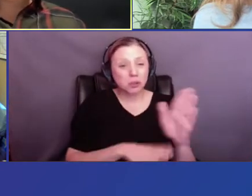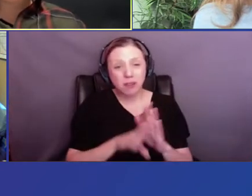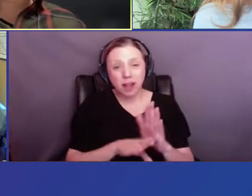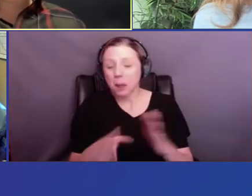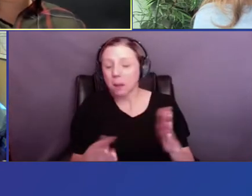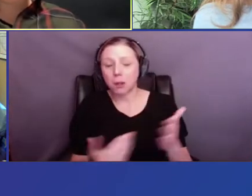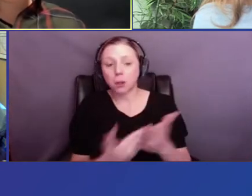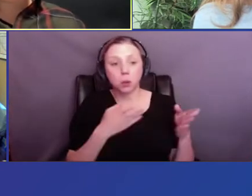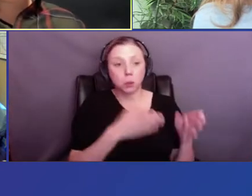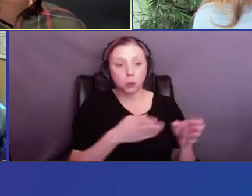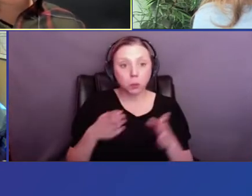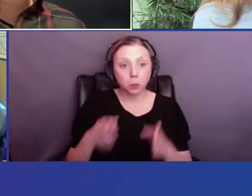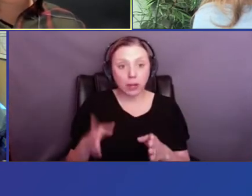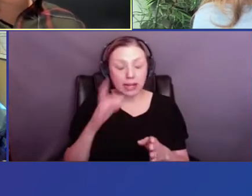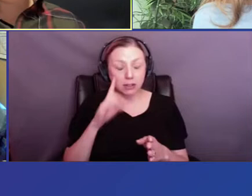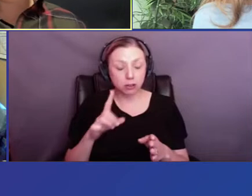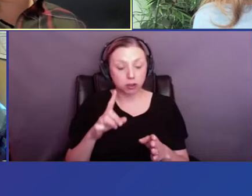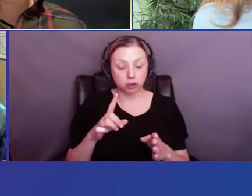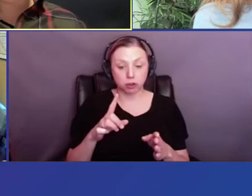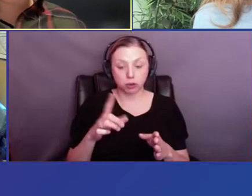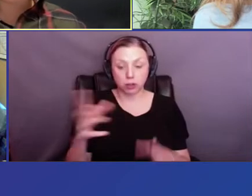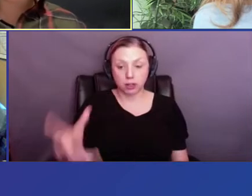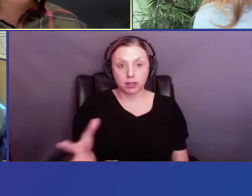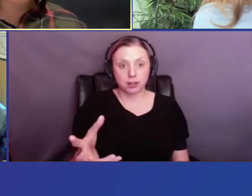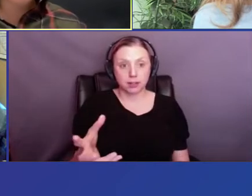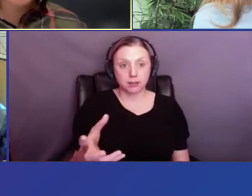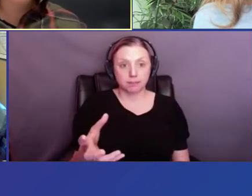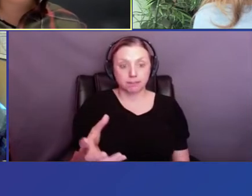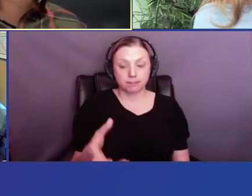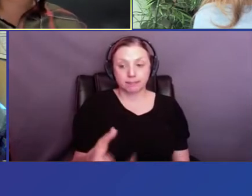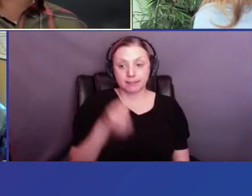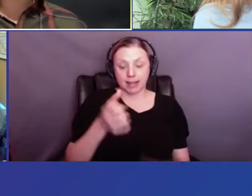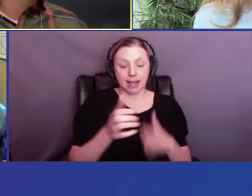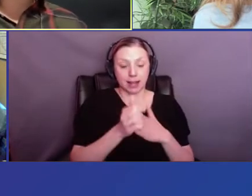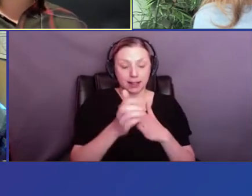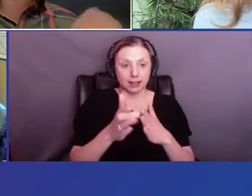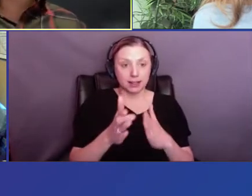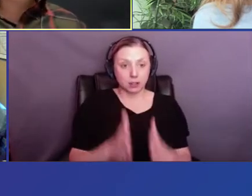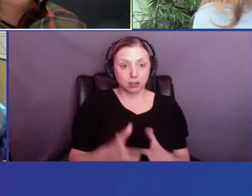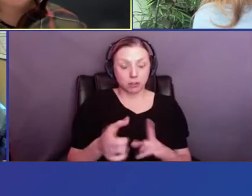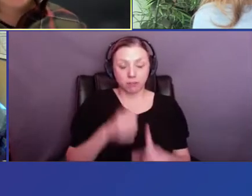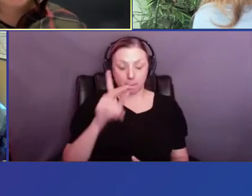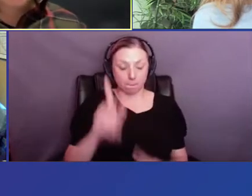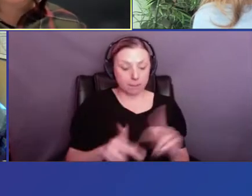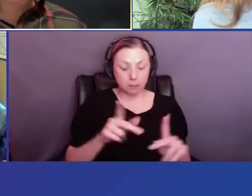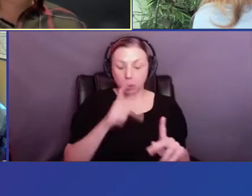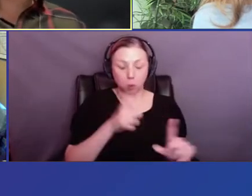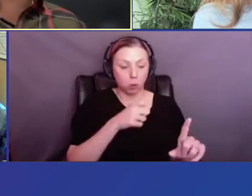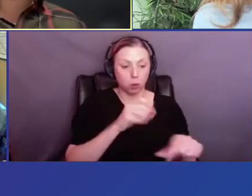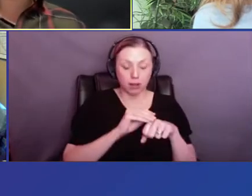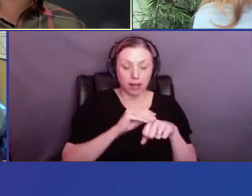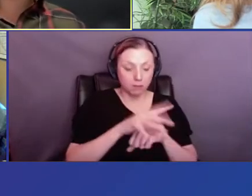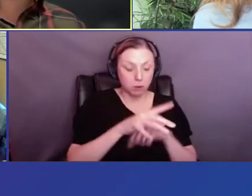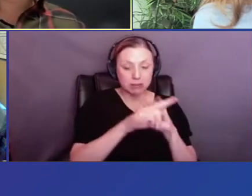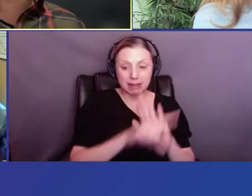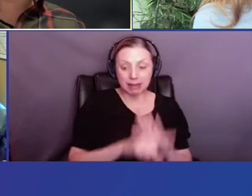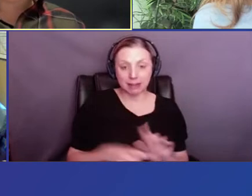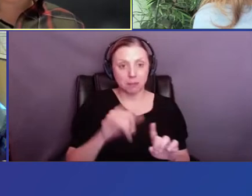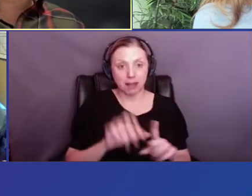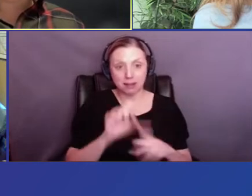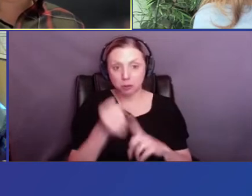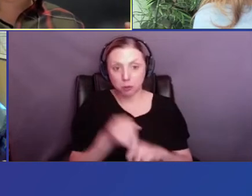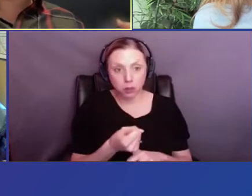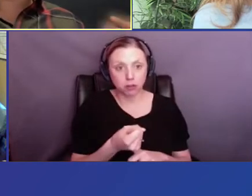of taking leadership from those who are most impacted by whatever situation we're trying to